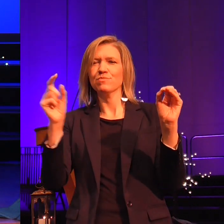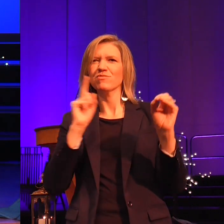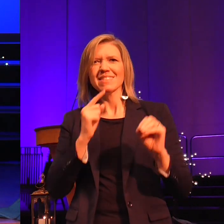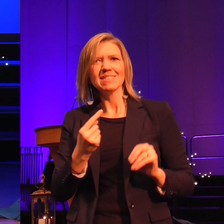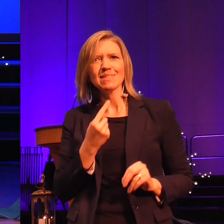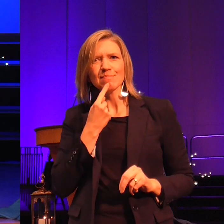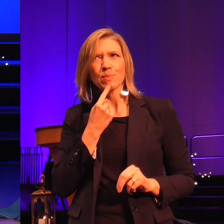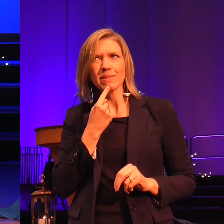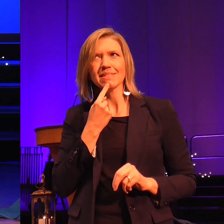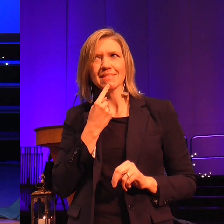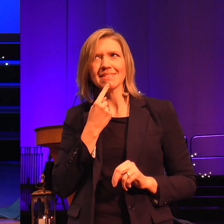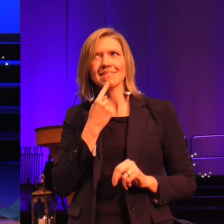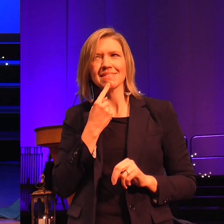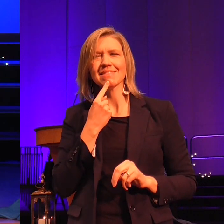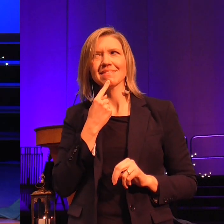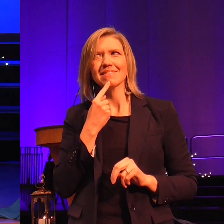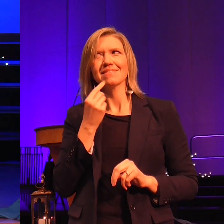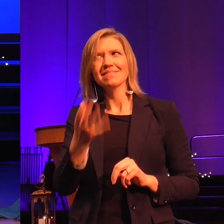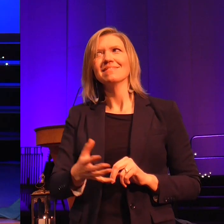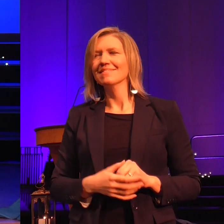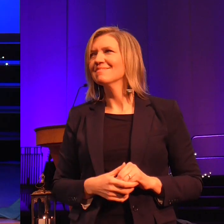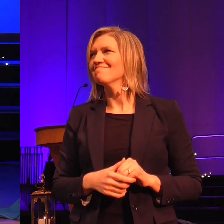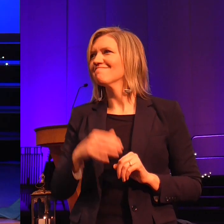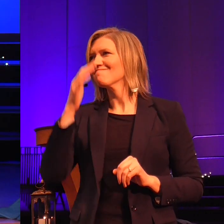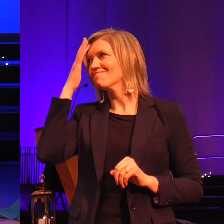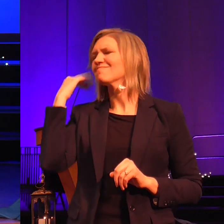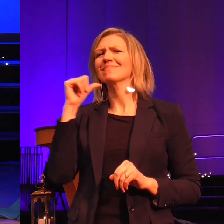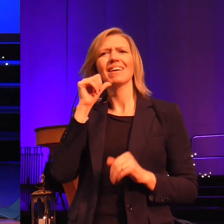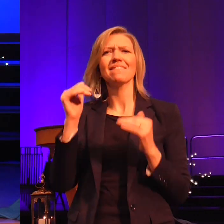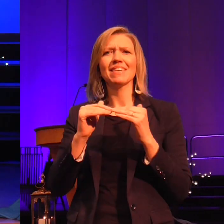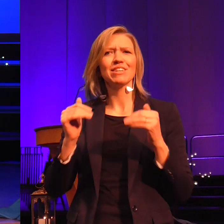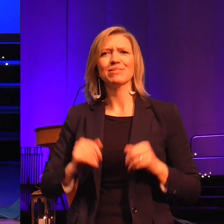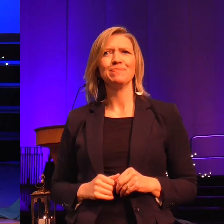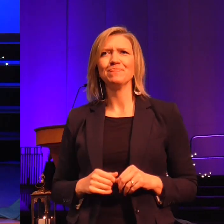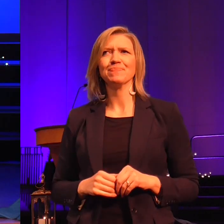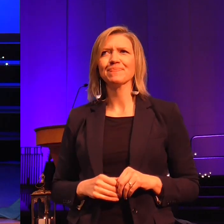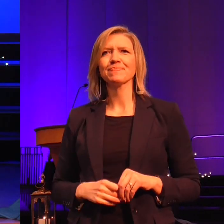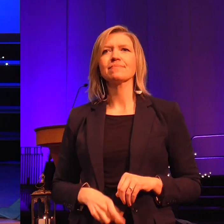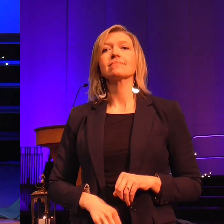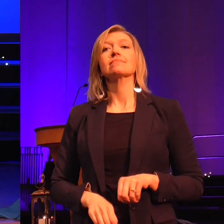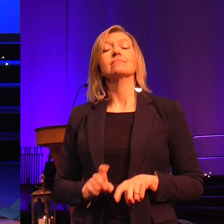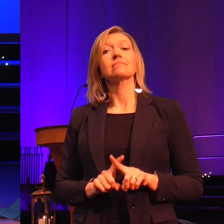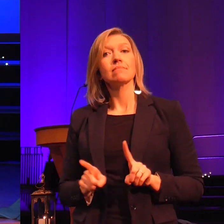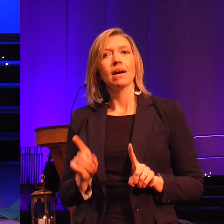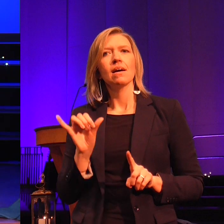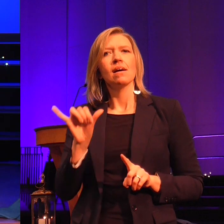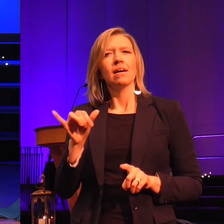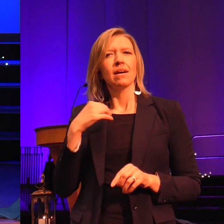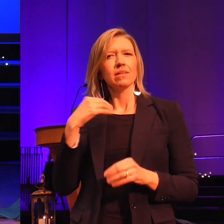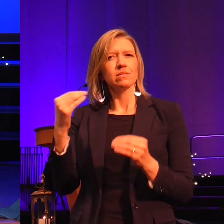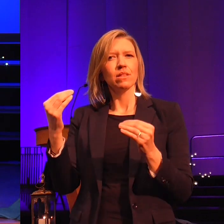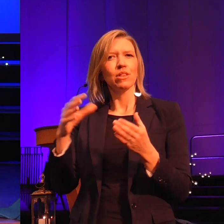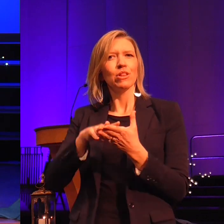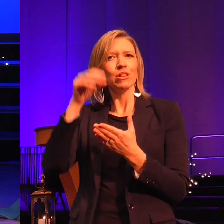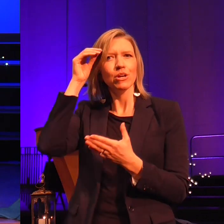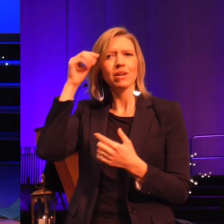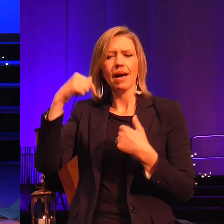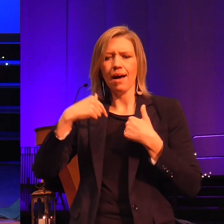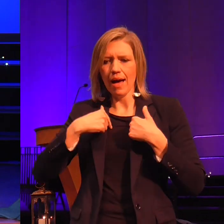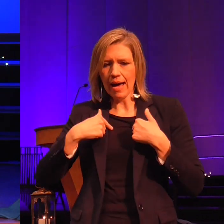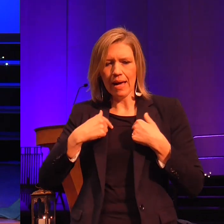I have to say. It's not fair. Yeah, it's not fair. But it taught me I was the one making